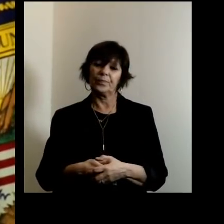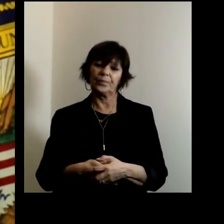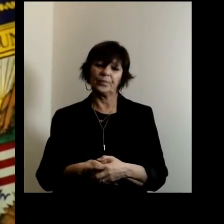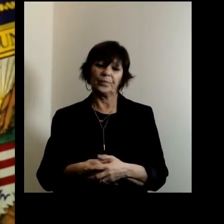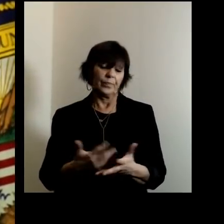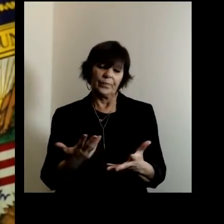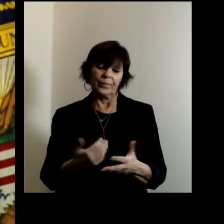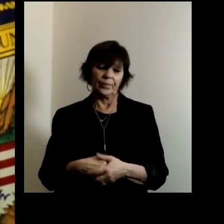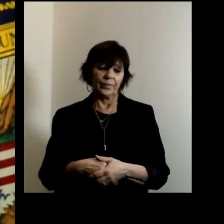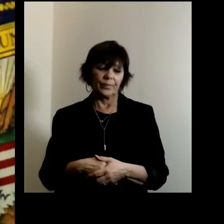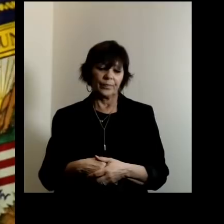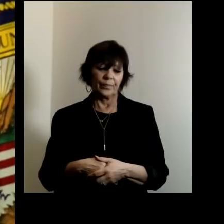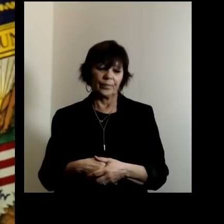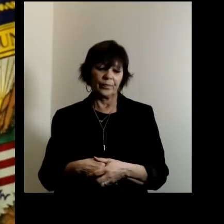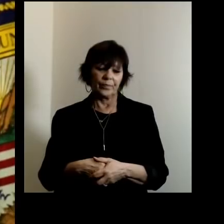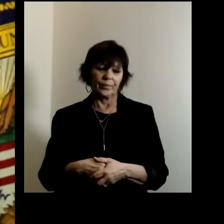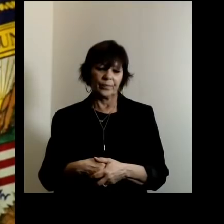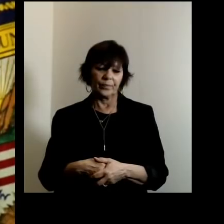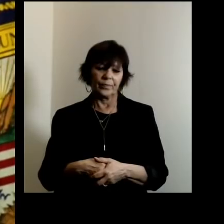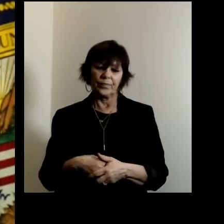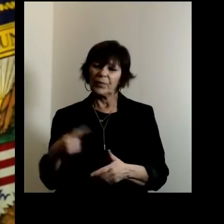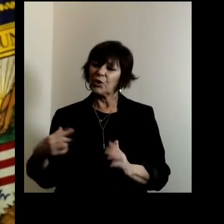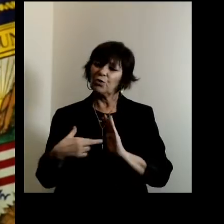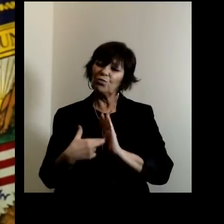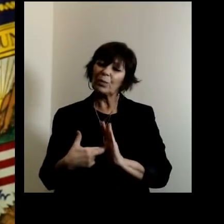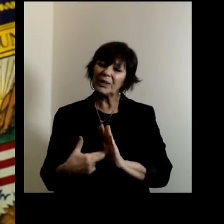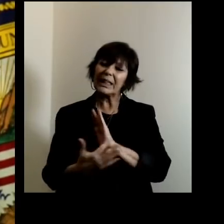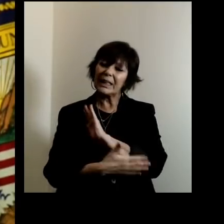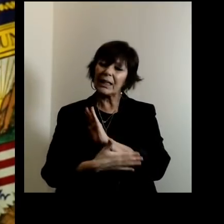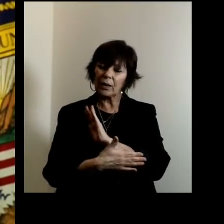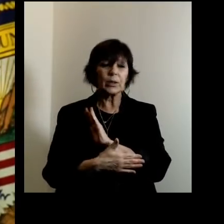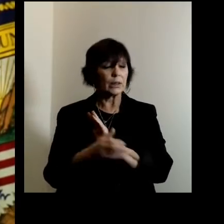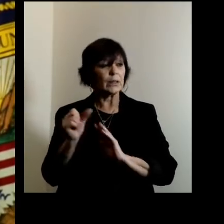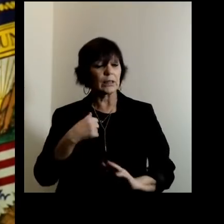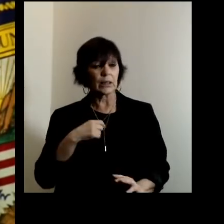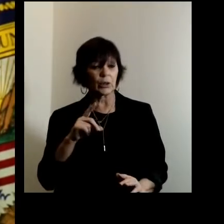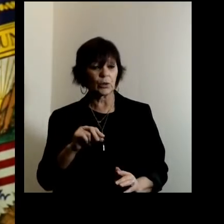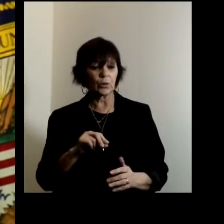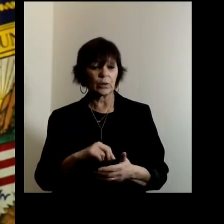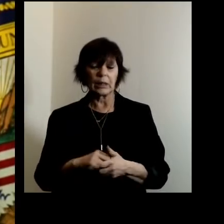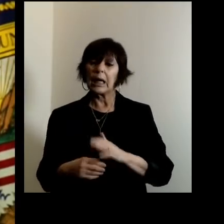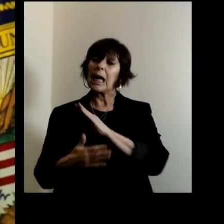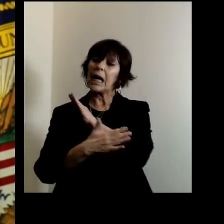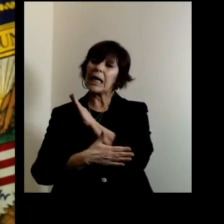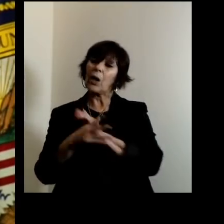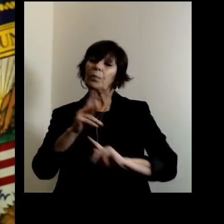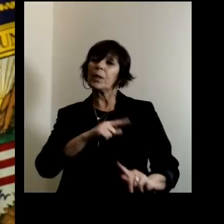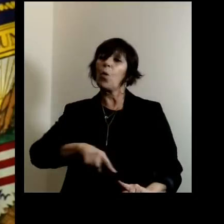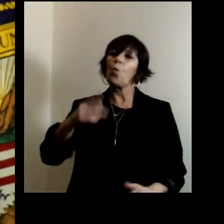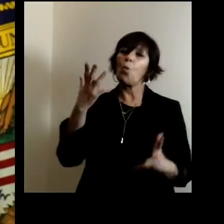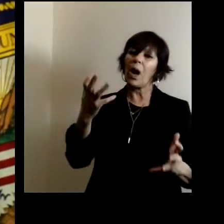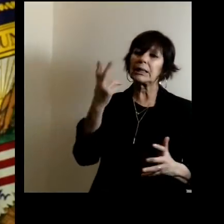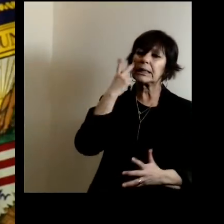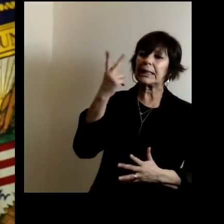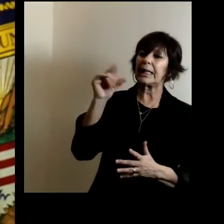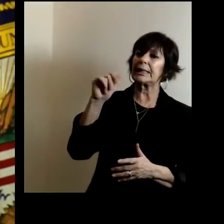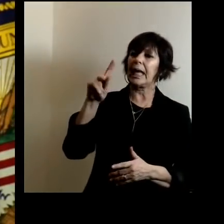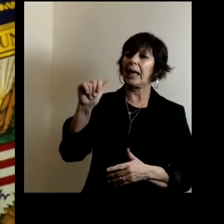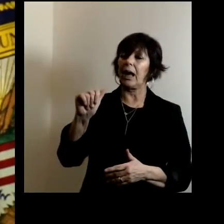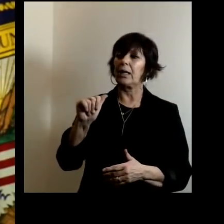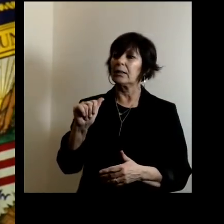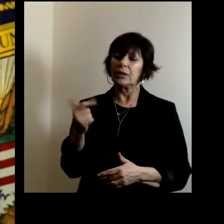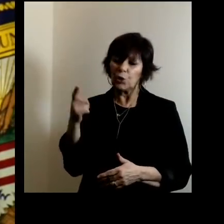It's as simple as that. But you represent the county. Yes, I do. And county residents want to see this data. Well, that's